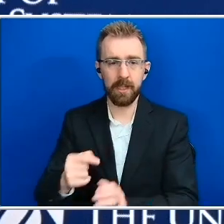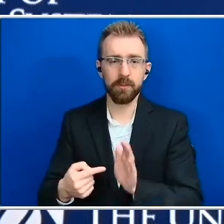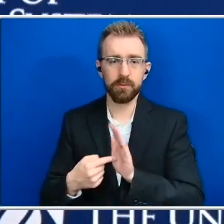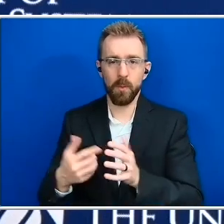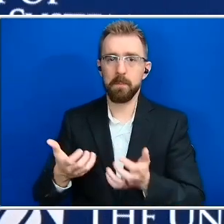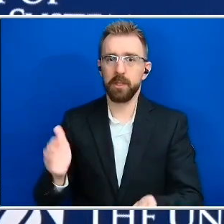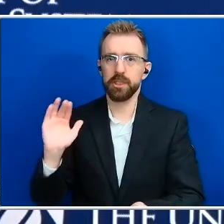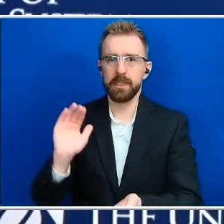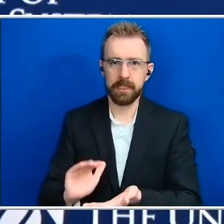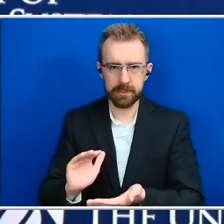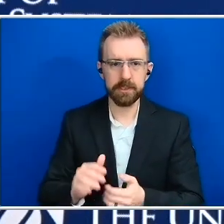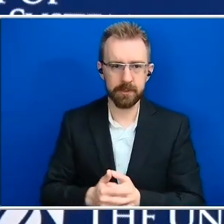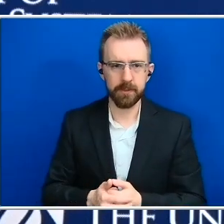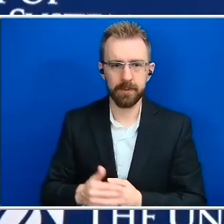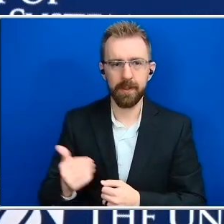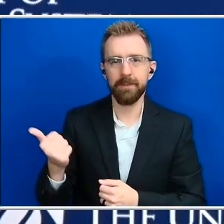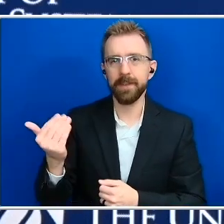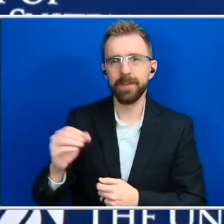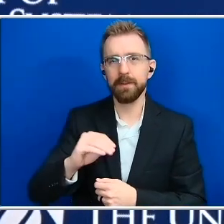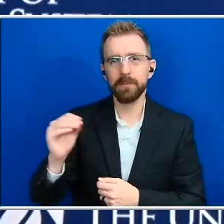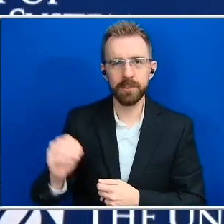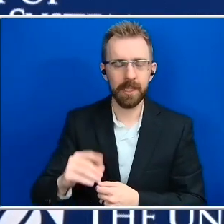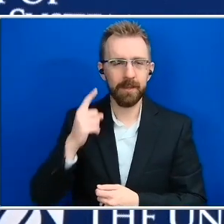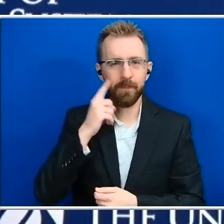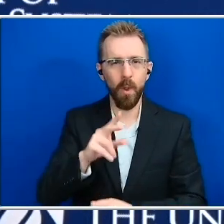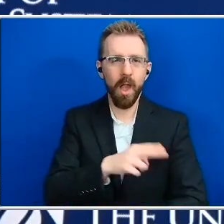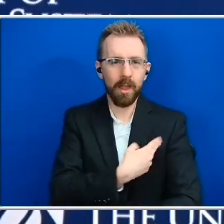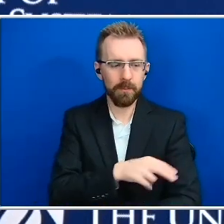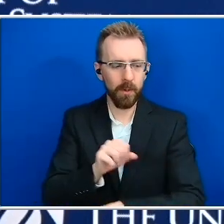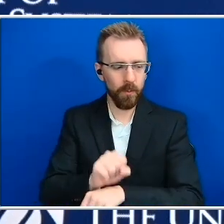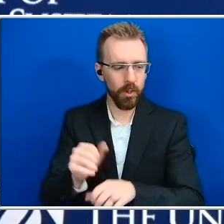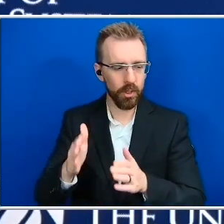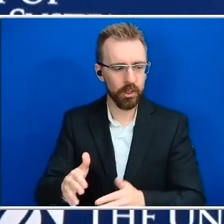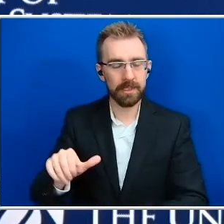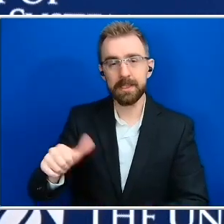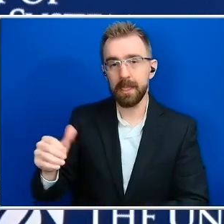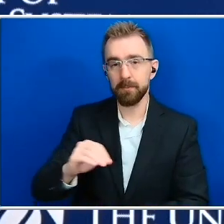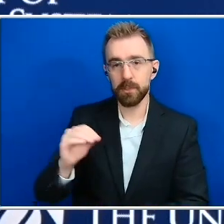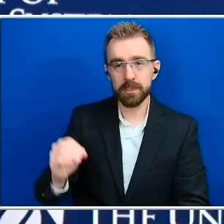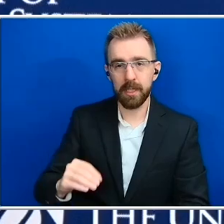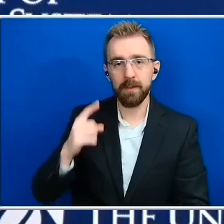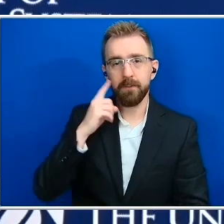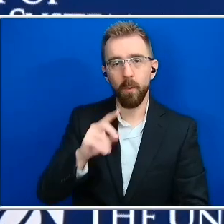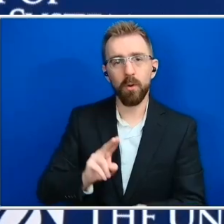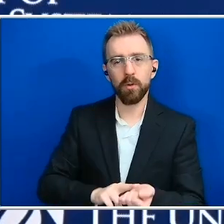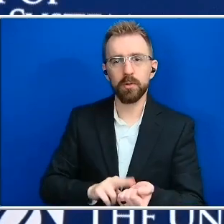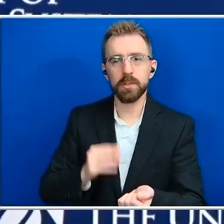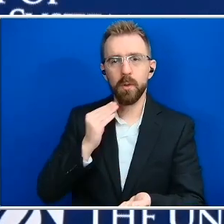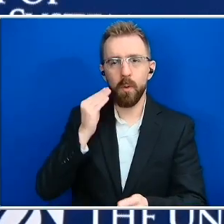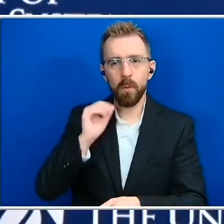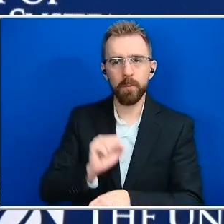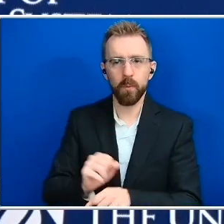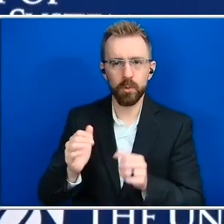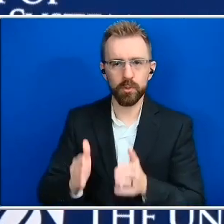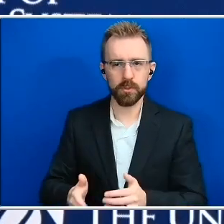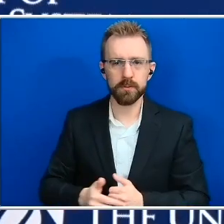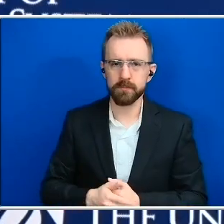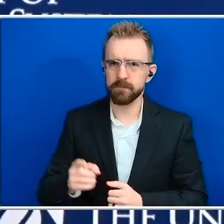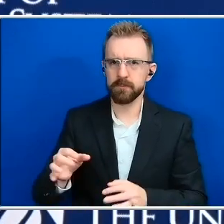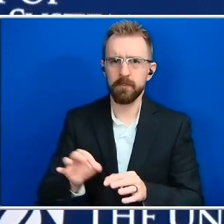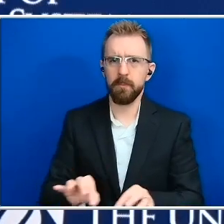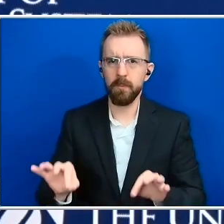was 15% for hospital workers and 10% for nursing home workers. This is vitally important, though, because we know